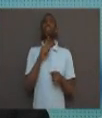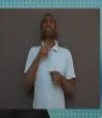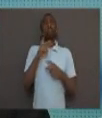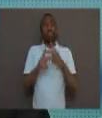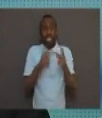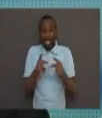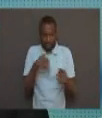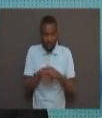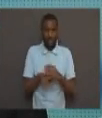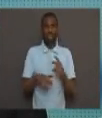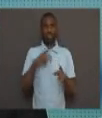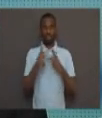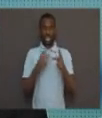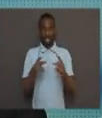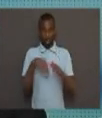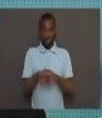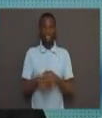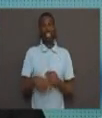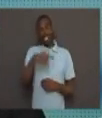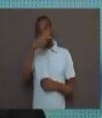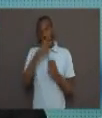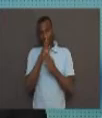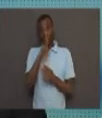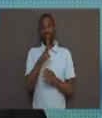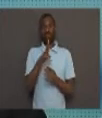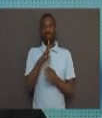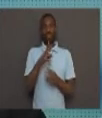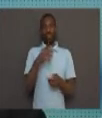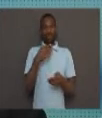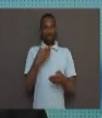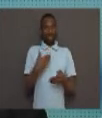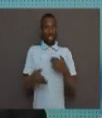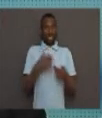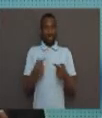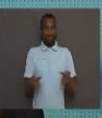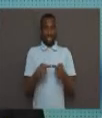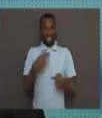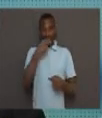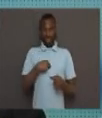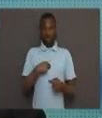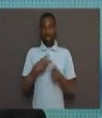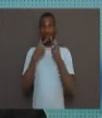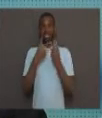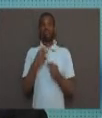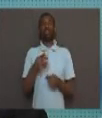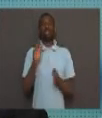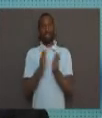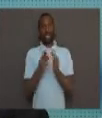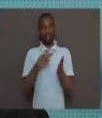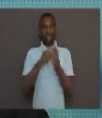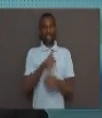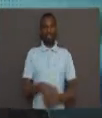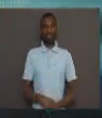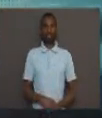these reactions produce tightly bound elements and also give off